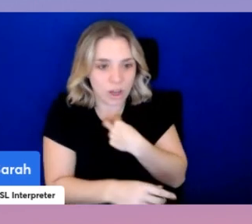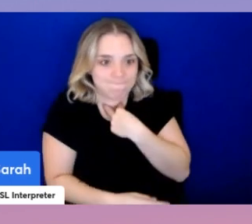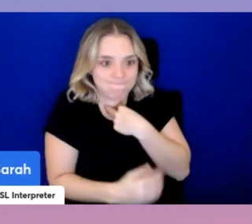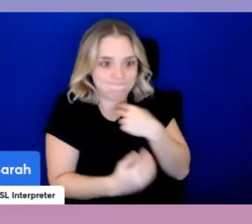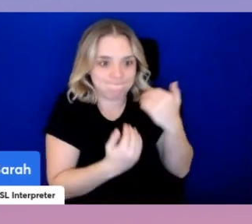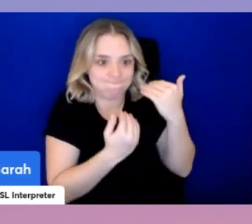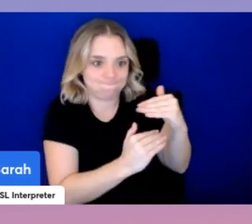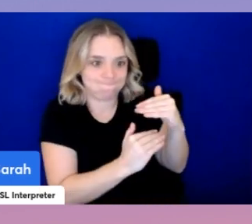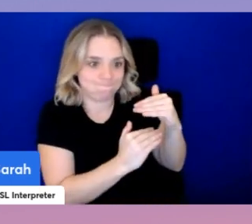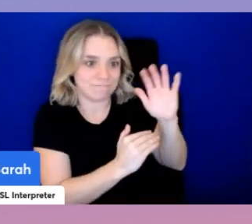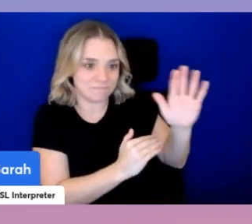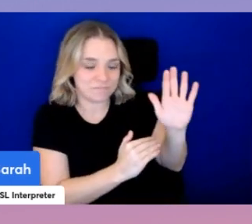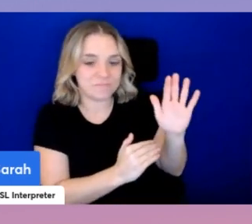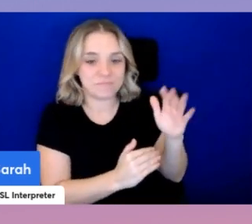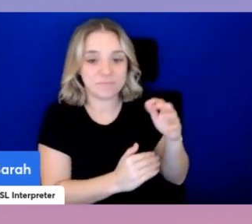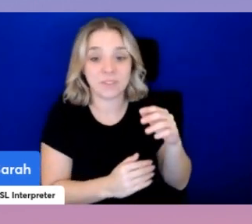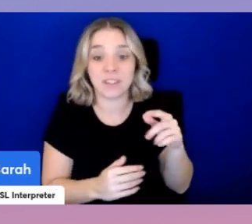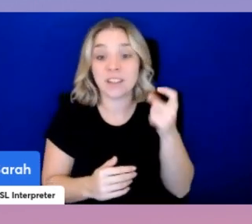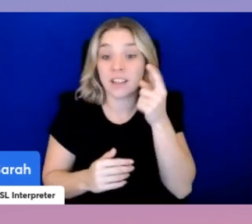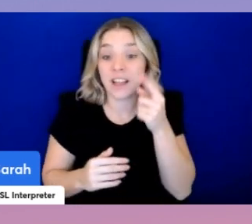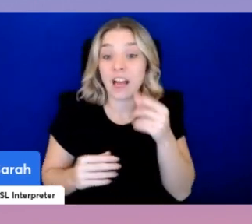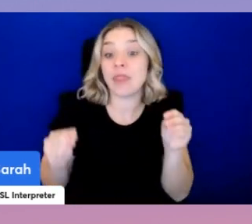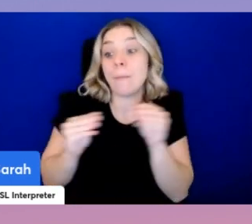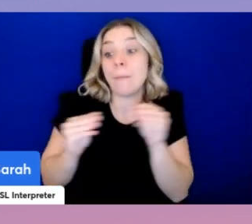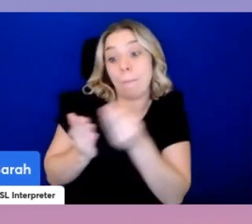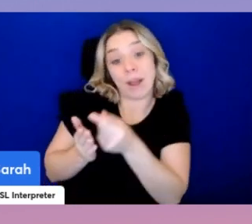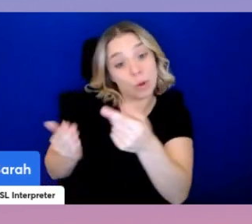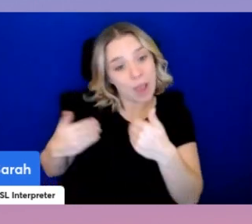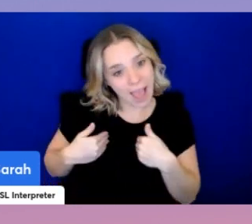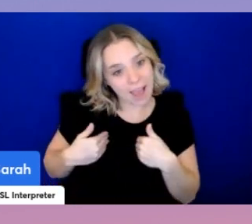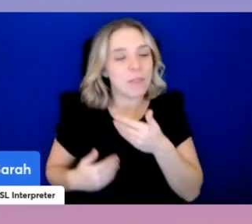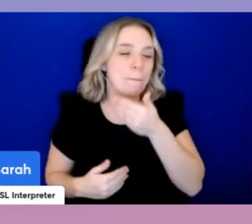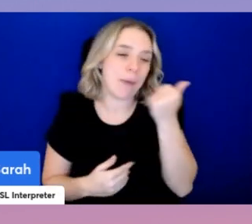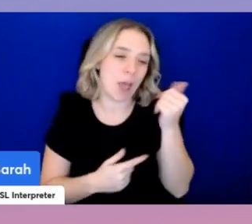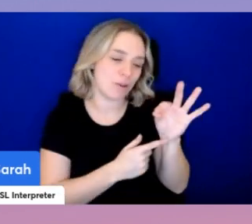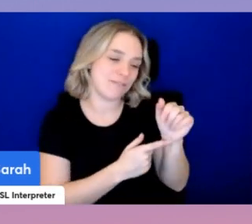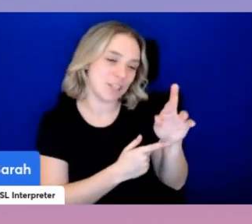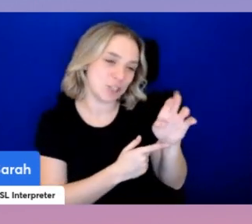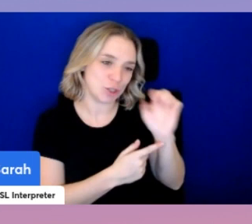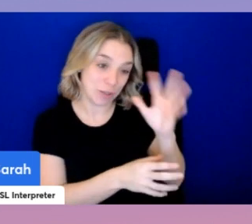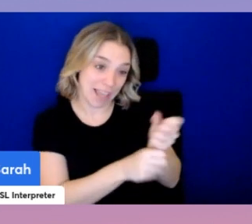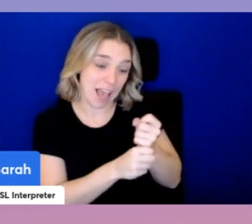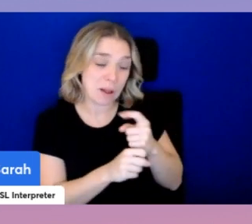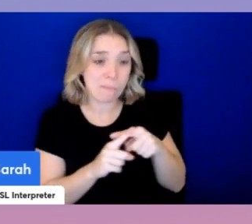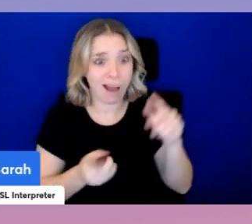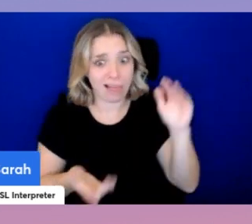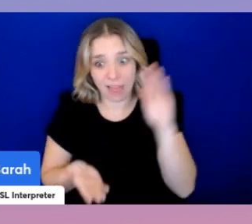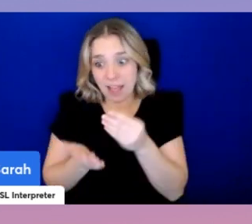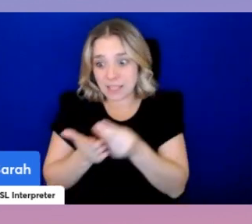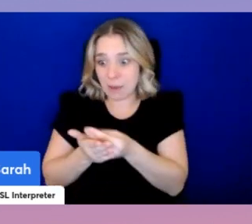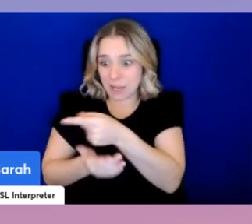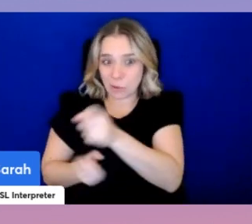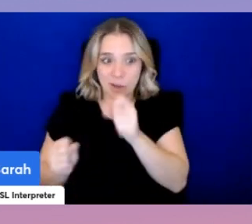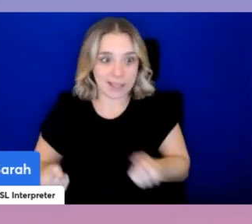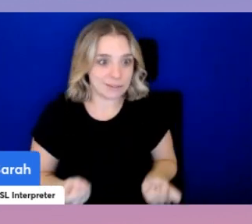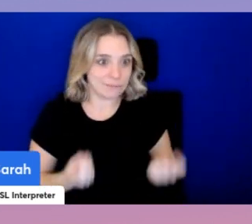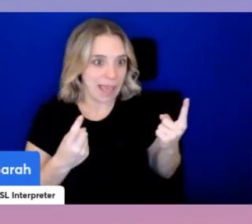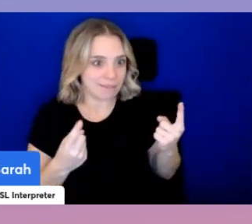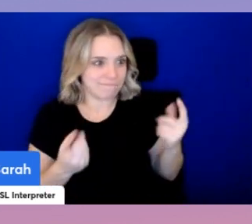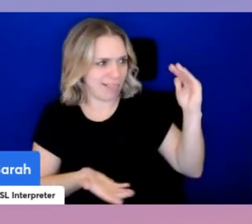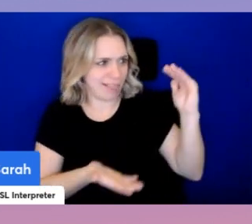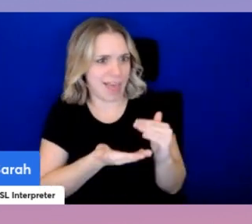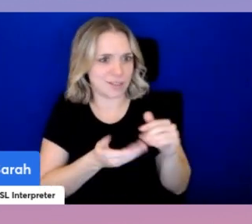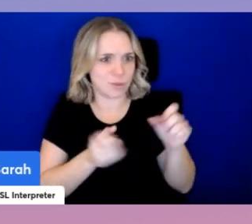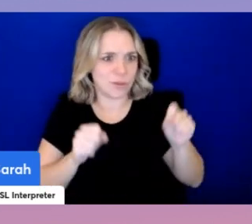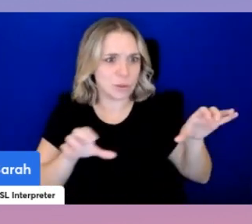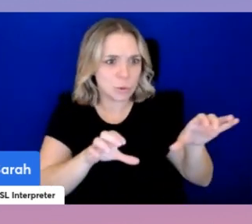The much more money you have, the better feature, right? The less money you have, fewer capability you can do. So when